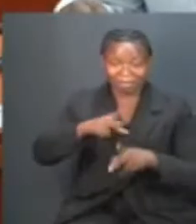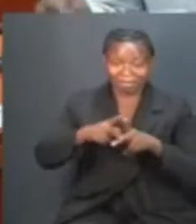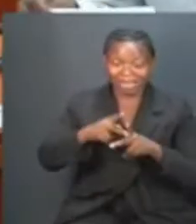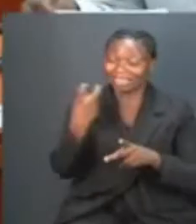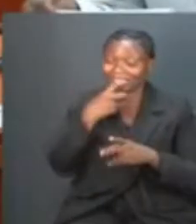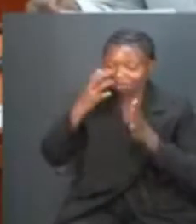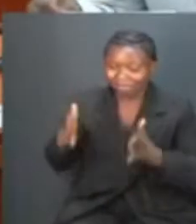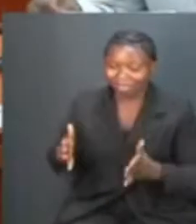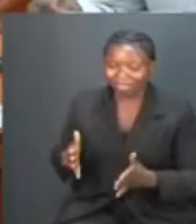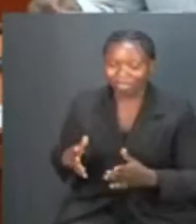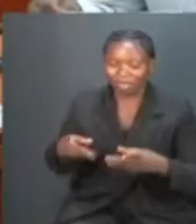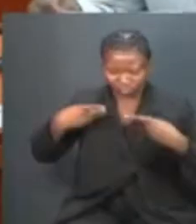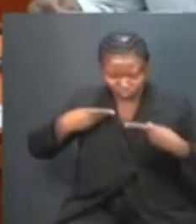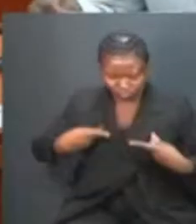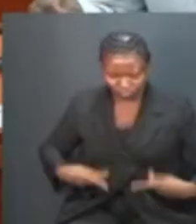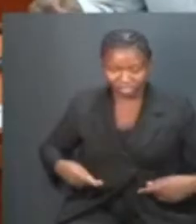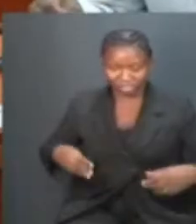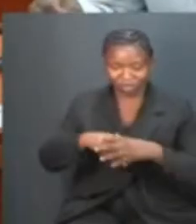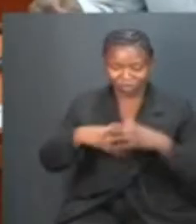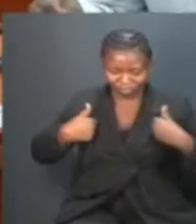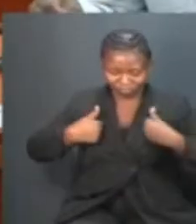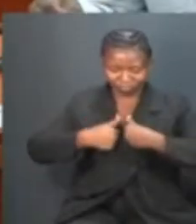are actually supposed to dress this way. Yes.